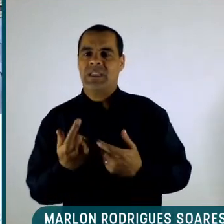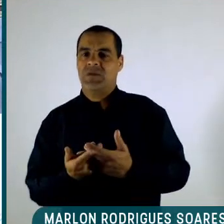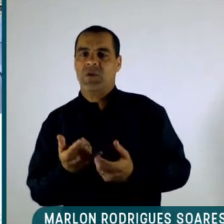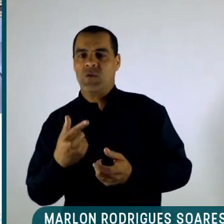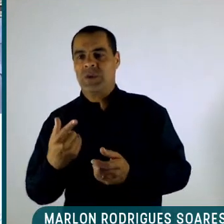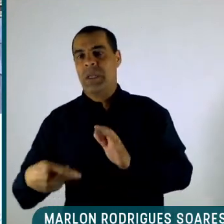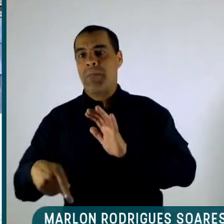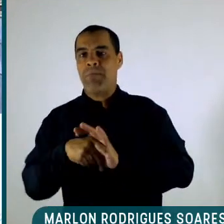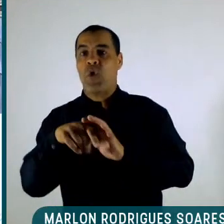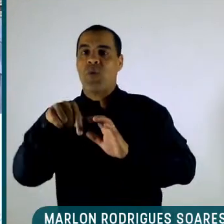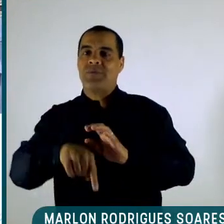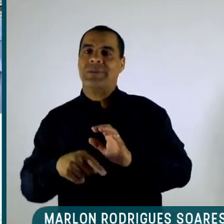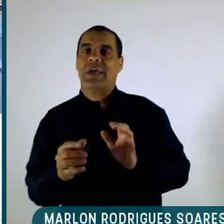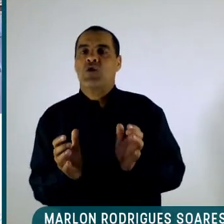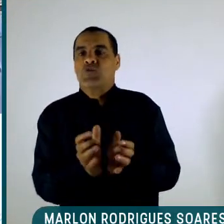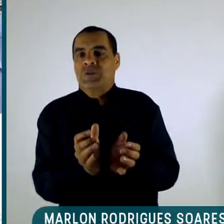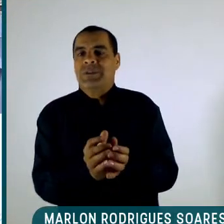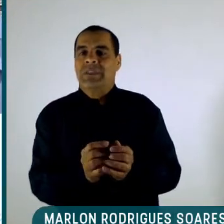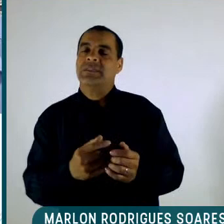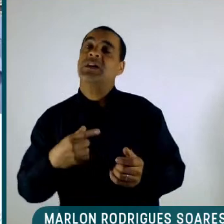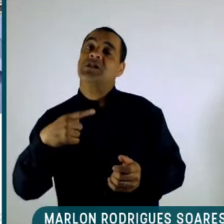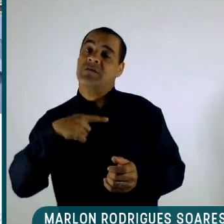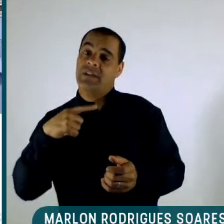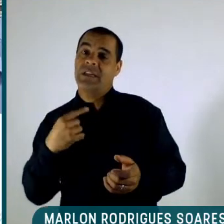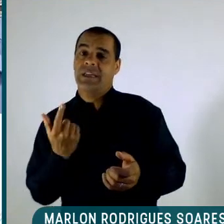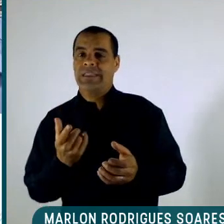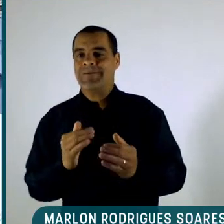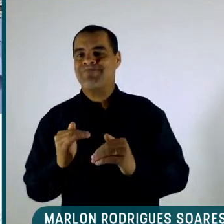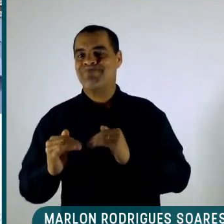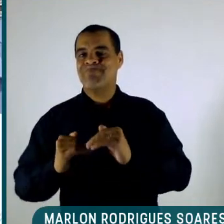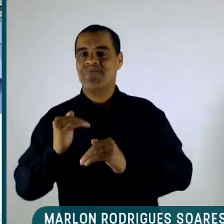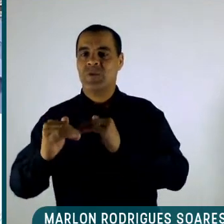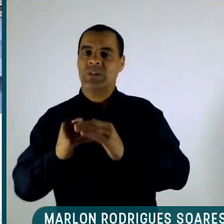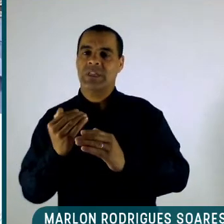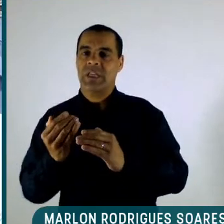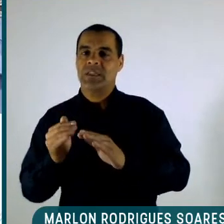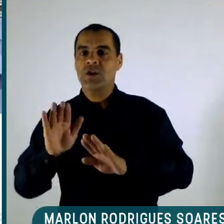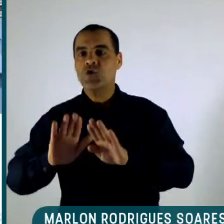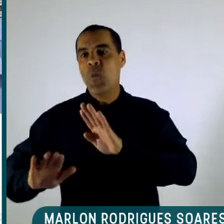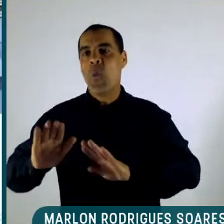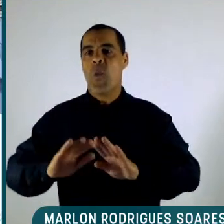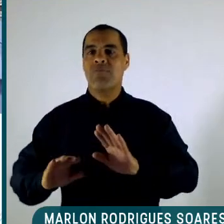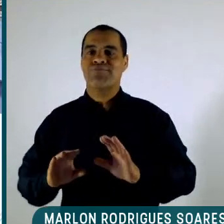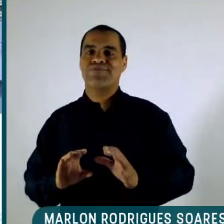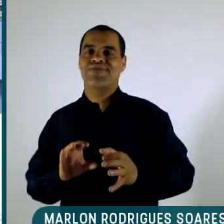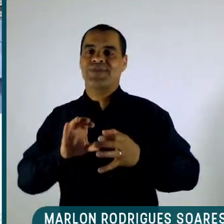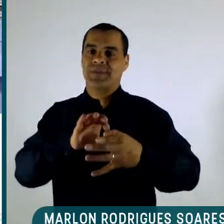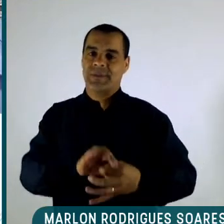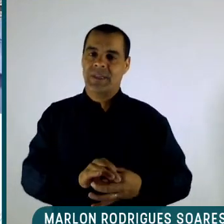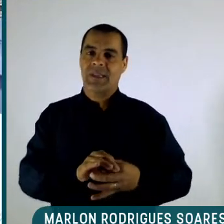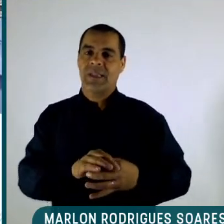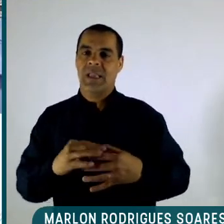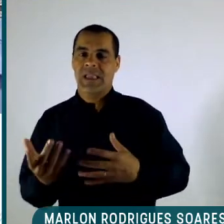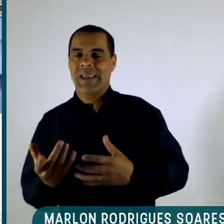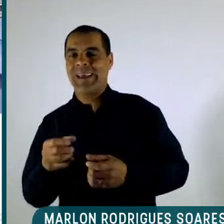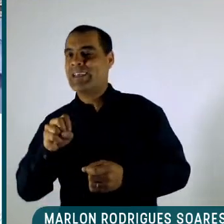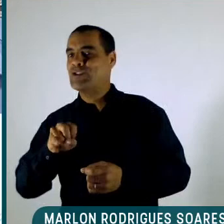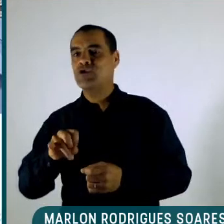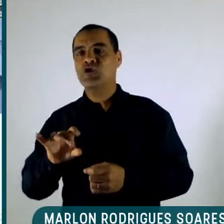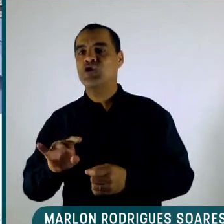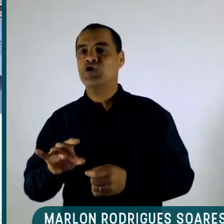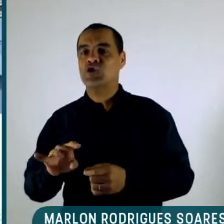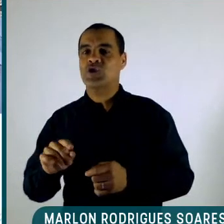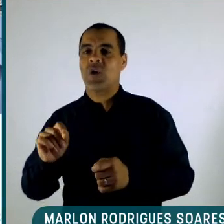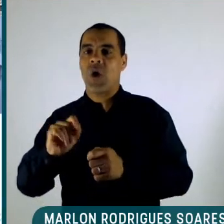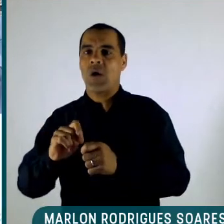see all the equipment, all the infrastructure, something that is for the community, we'll take care of it, because